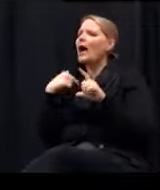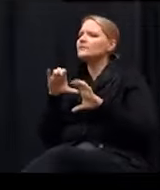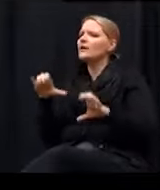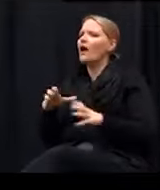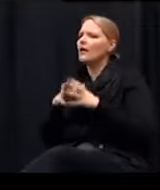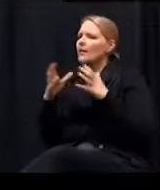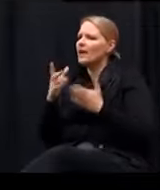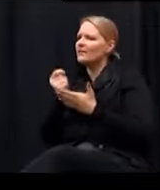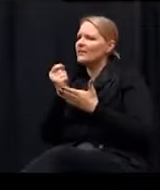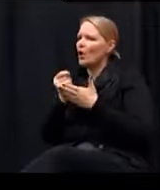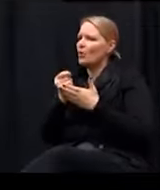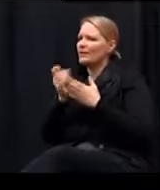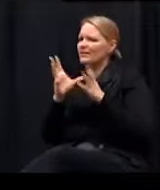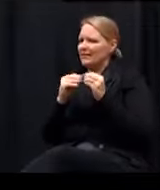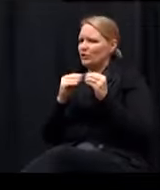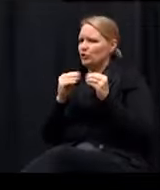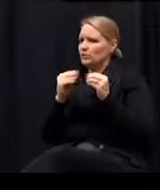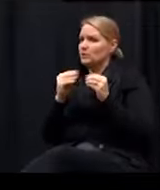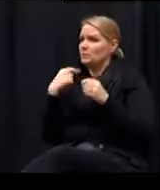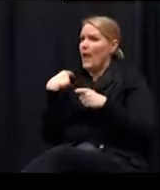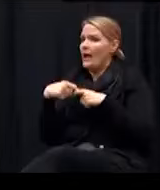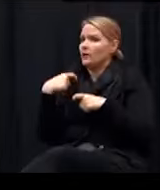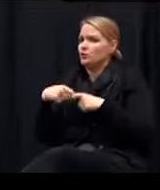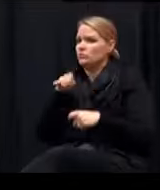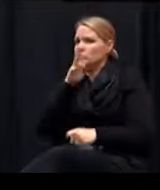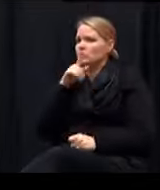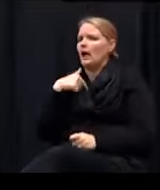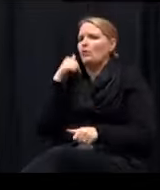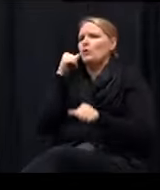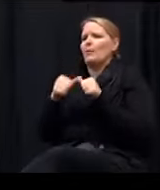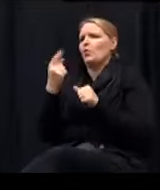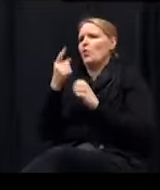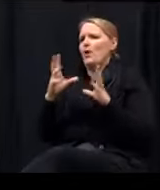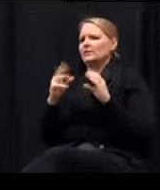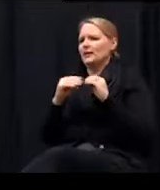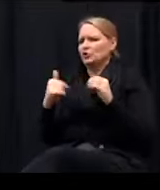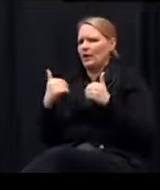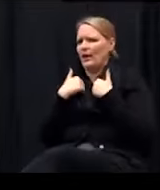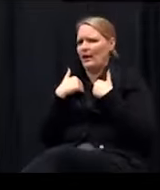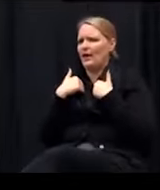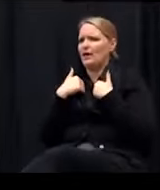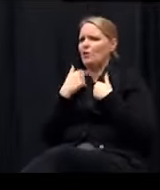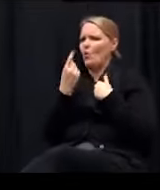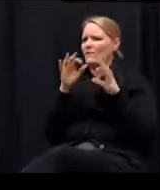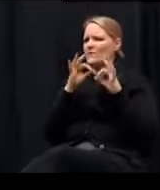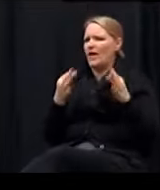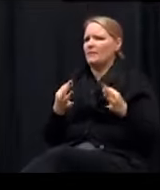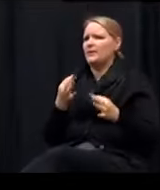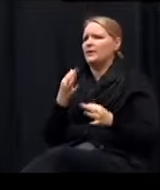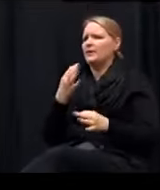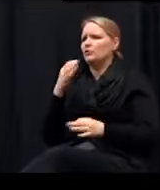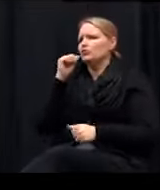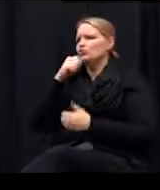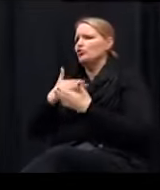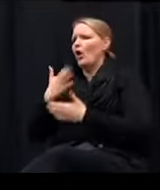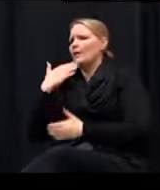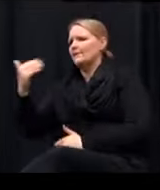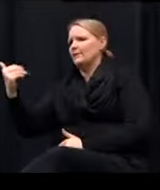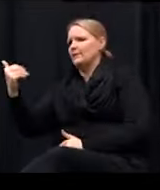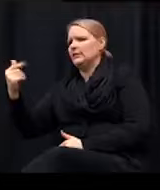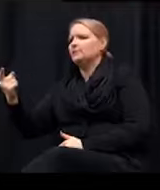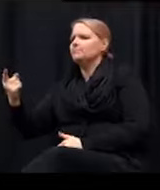Spanish. And I remember one session I had with a family. It was a 15-year-old daughter who